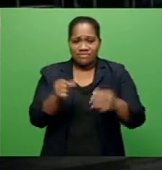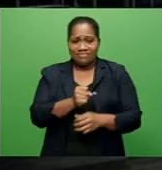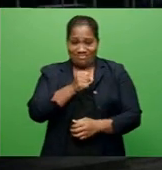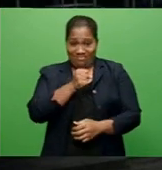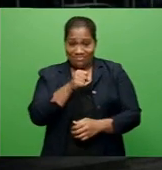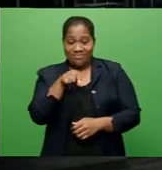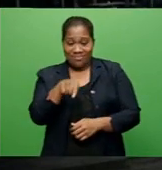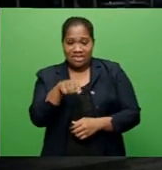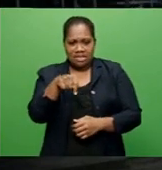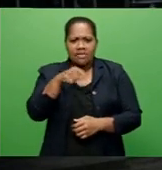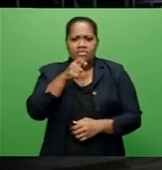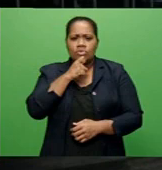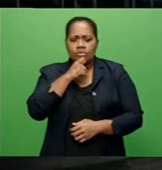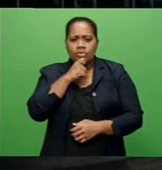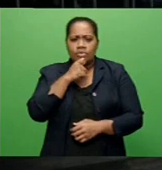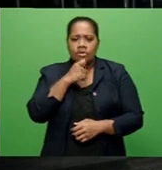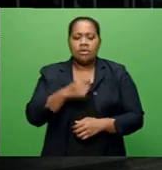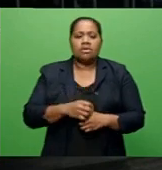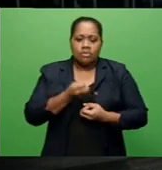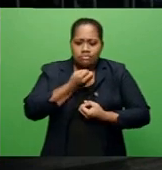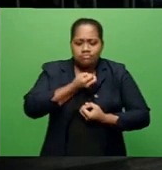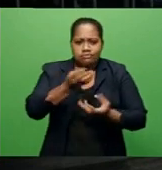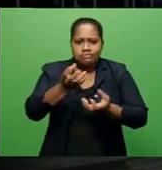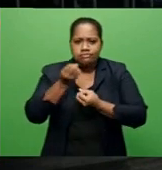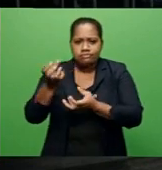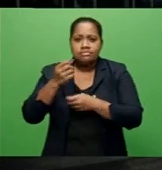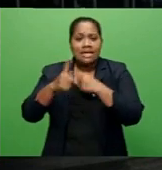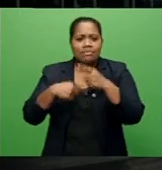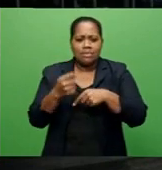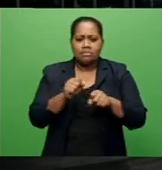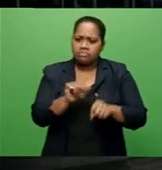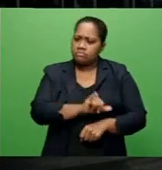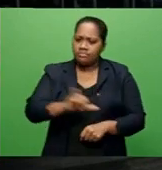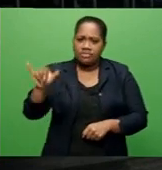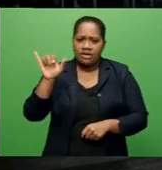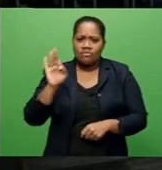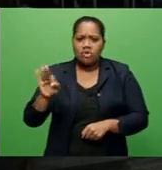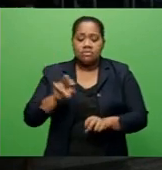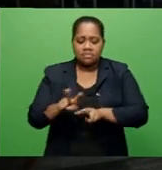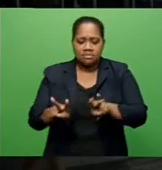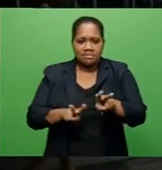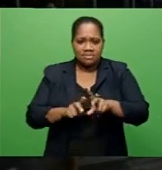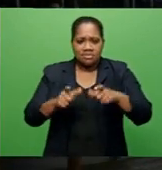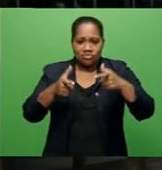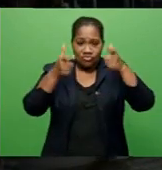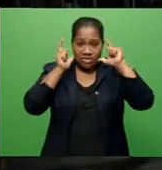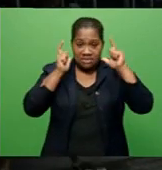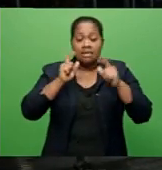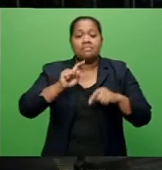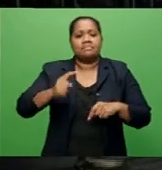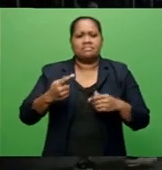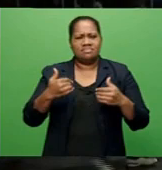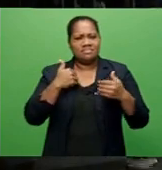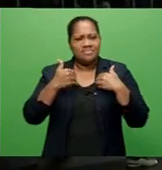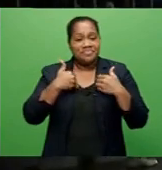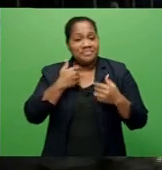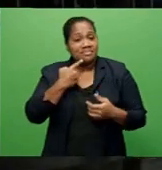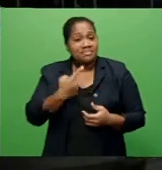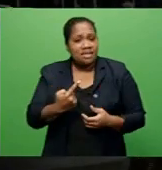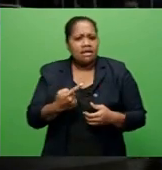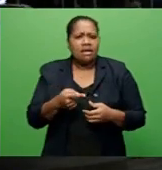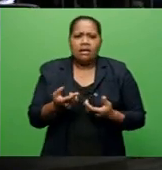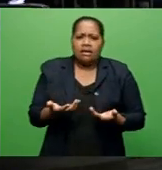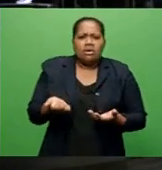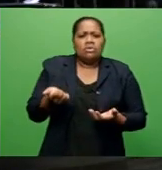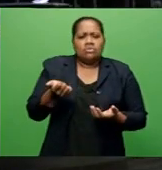their concern over the detainment and deportation of the Vice Chancellor. However, the USPSA has also highlighted that